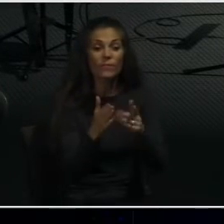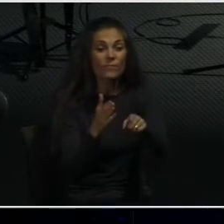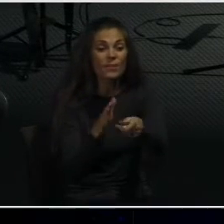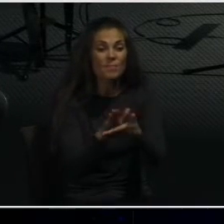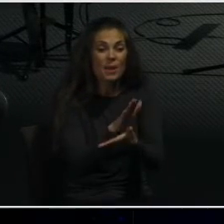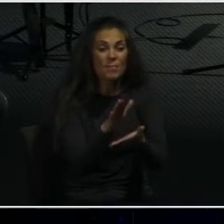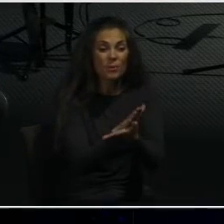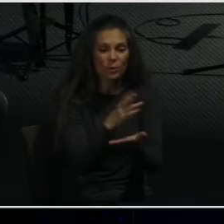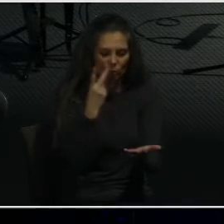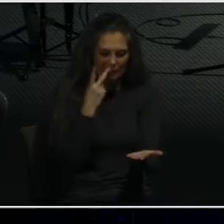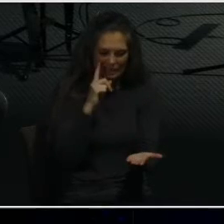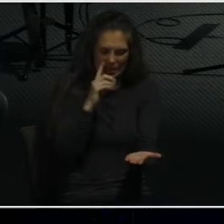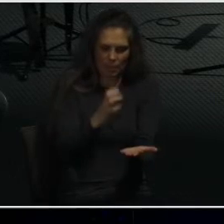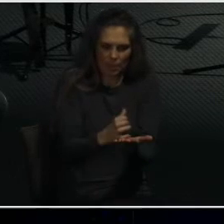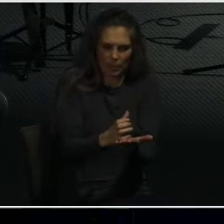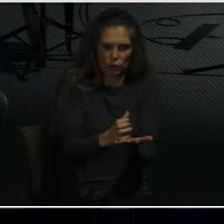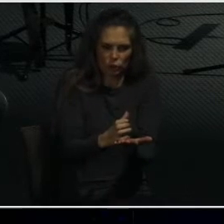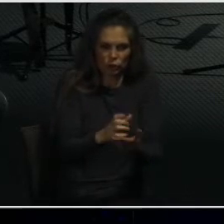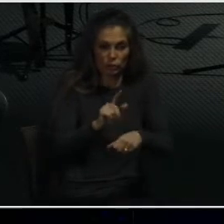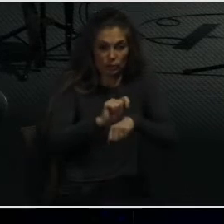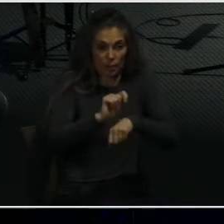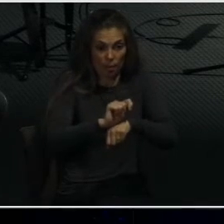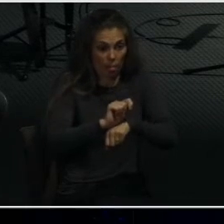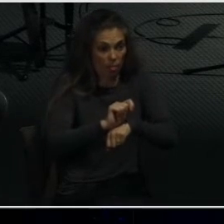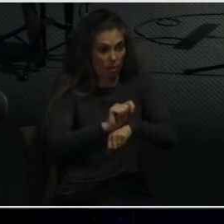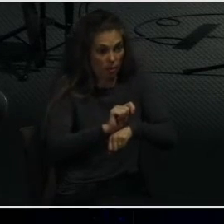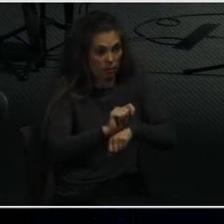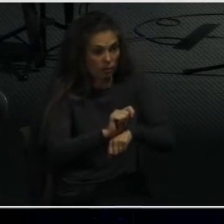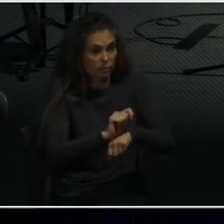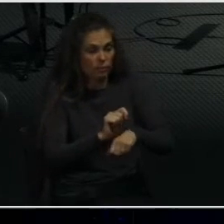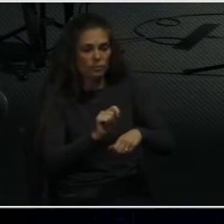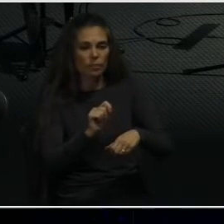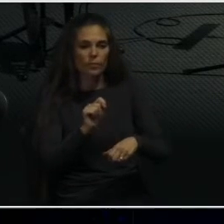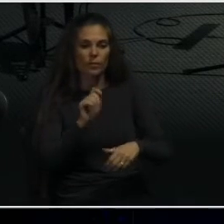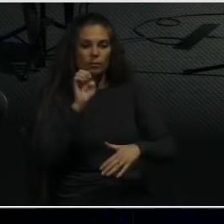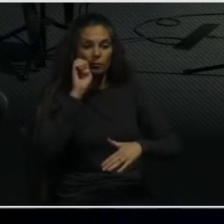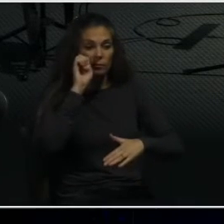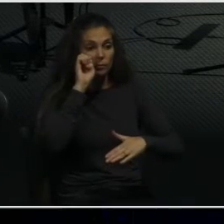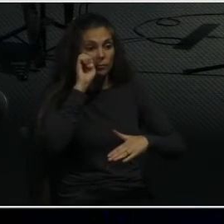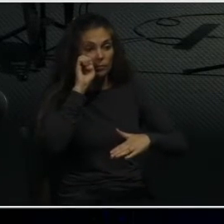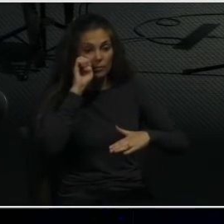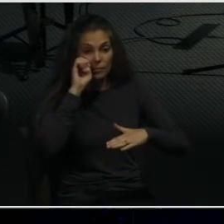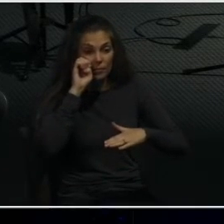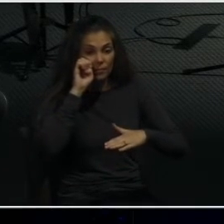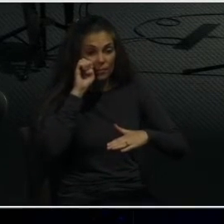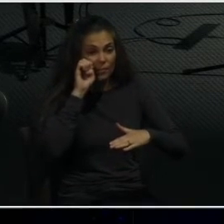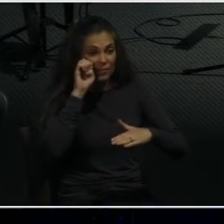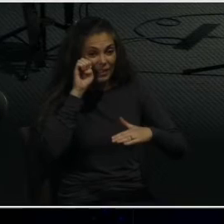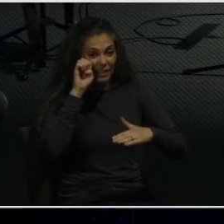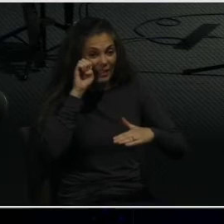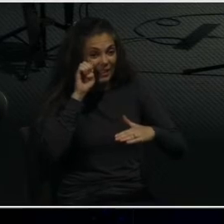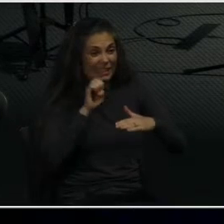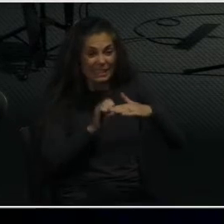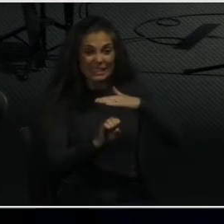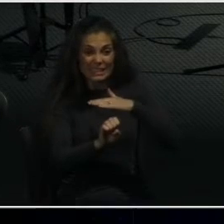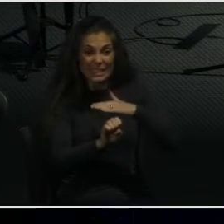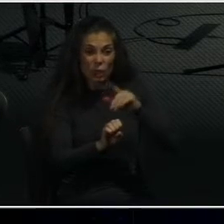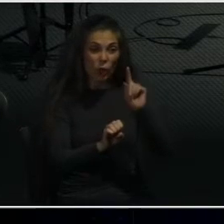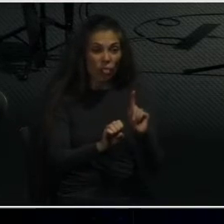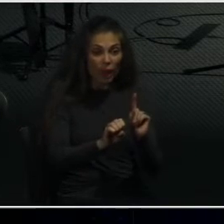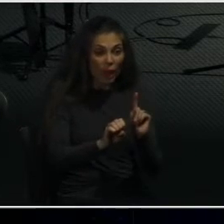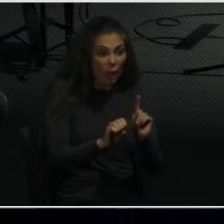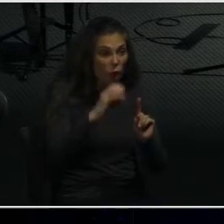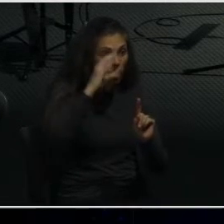top right of the picture, you see Ezekiel standing there with that tall guy who is the heavenly messenger, and he